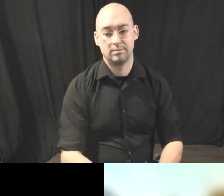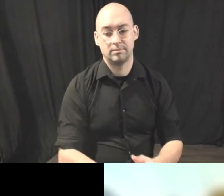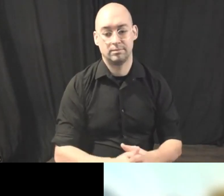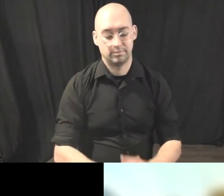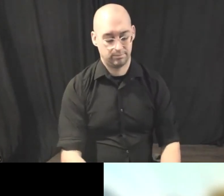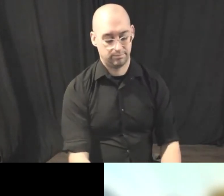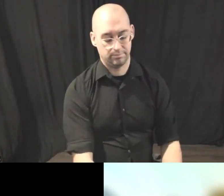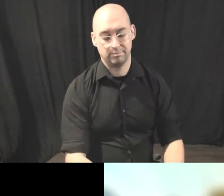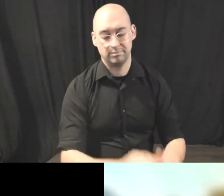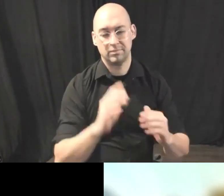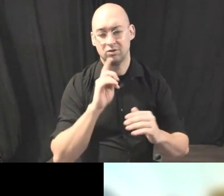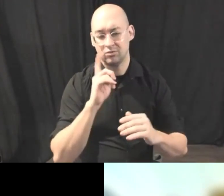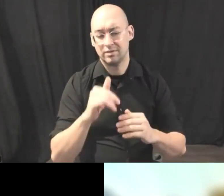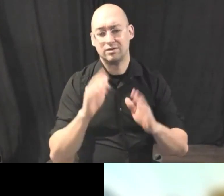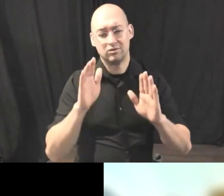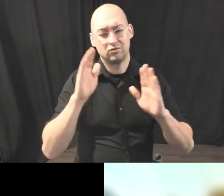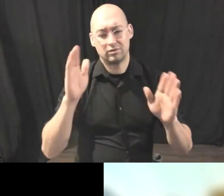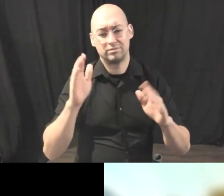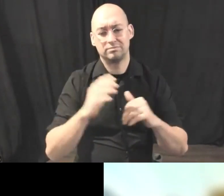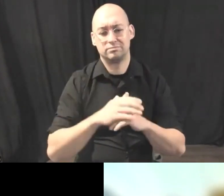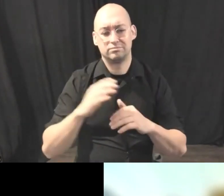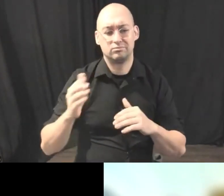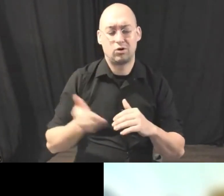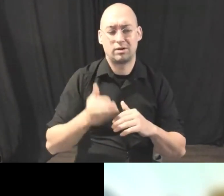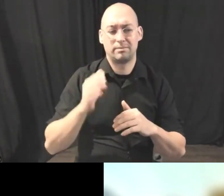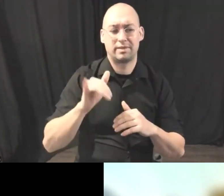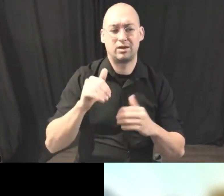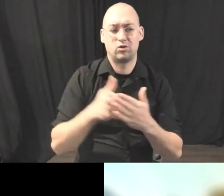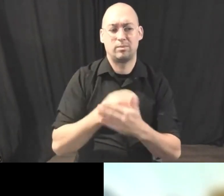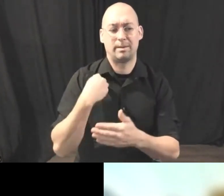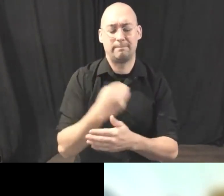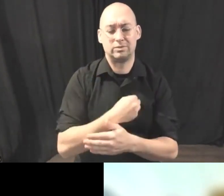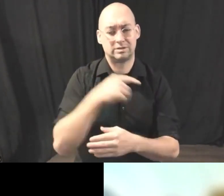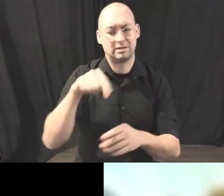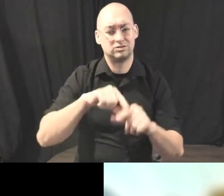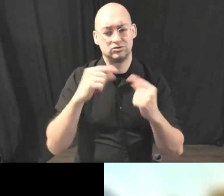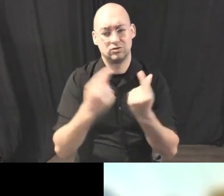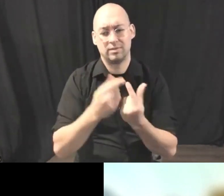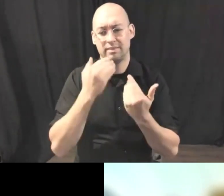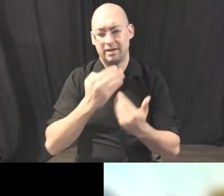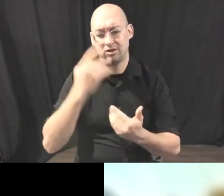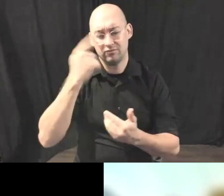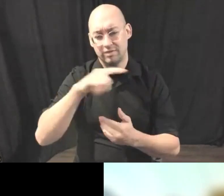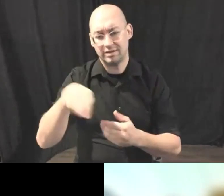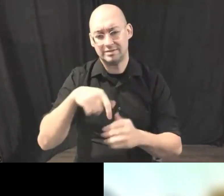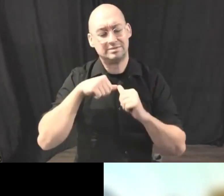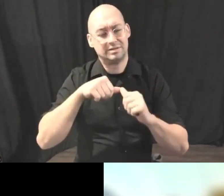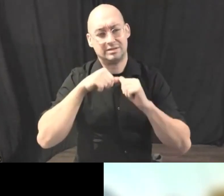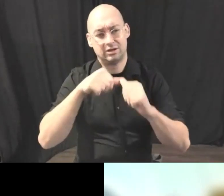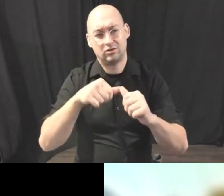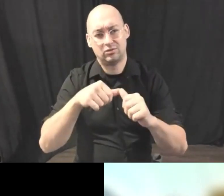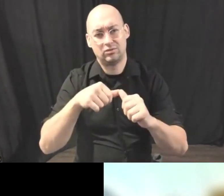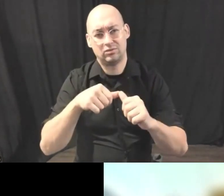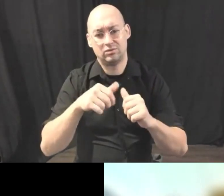So I just really great welcome again. I didn't say that. Welcome new members to this group. Thank you for those who are continuing in this